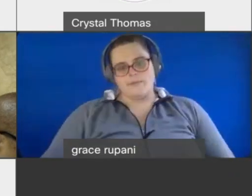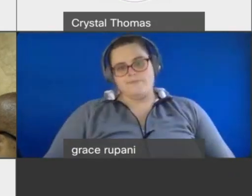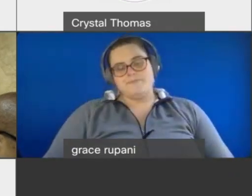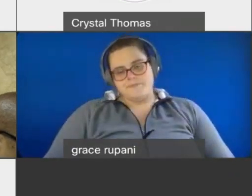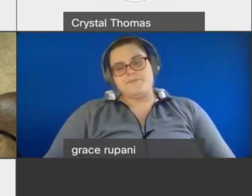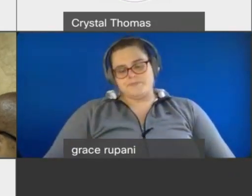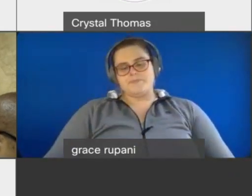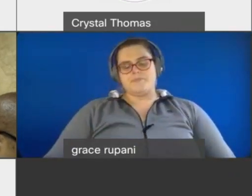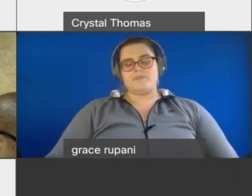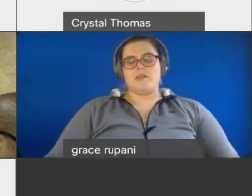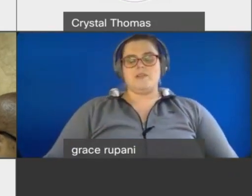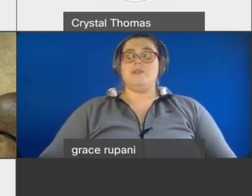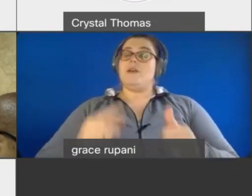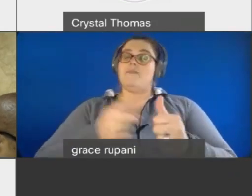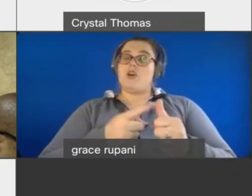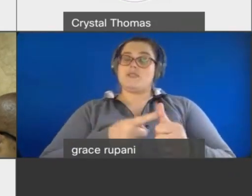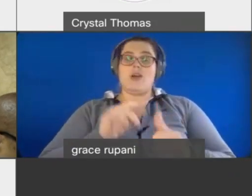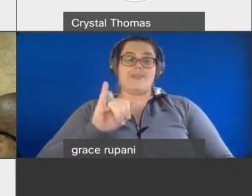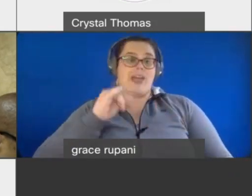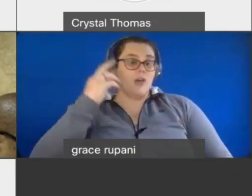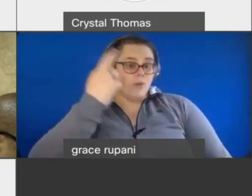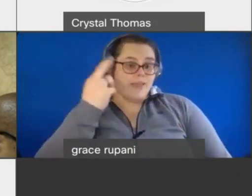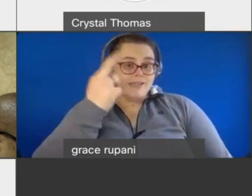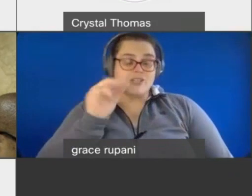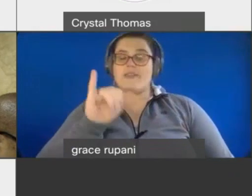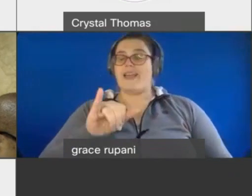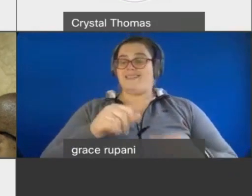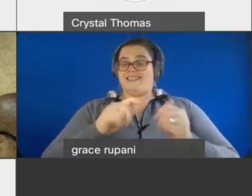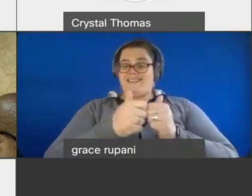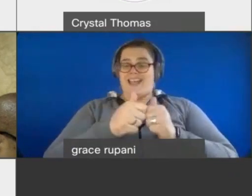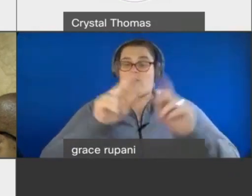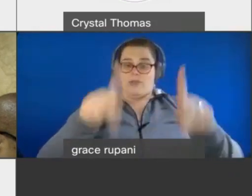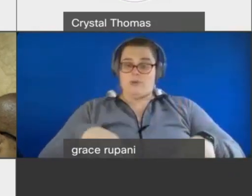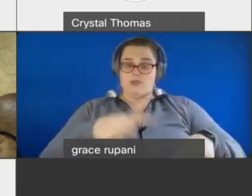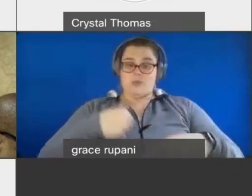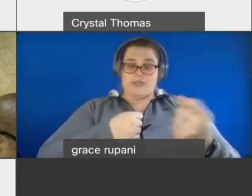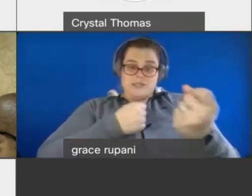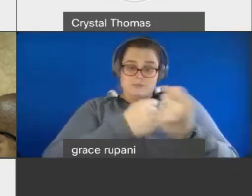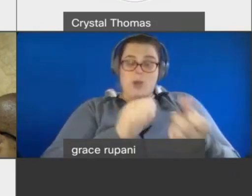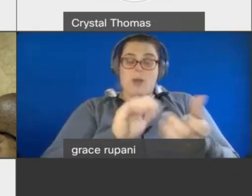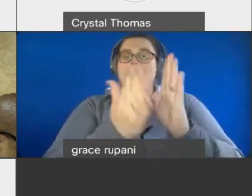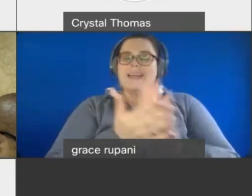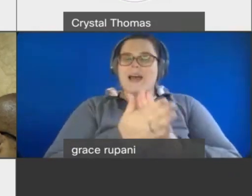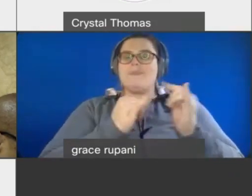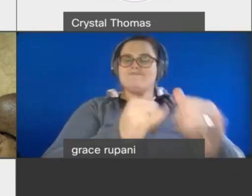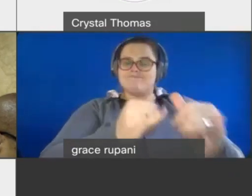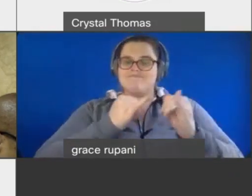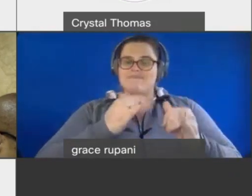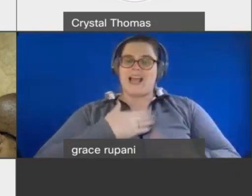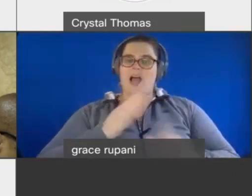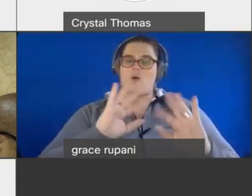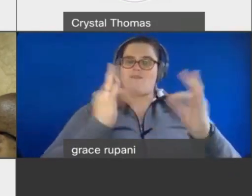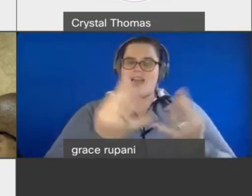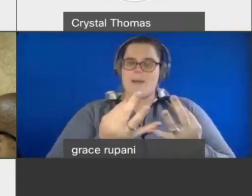realization how the persons we support are a family to us. When we were abruptly separated,